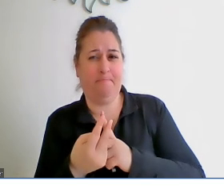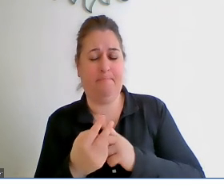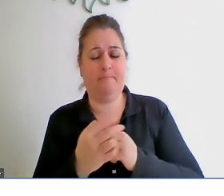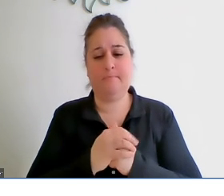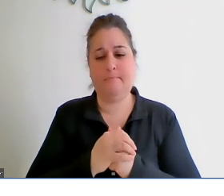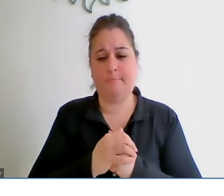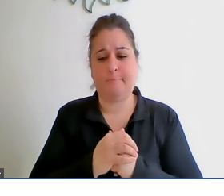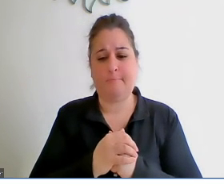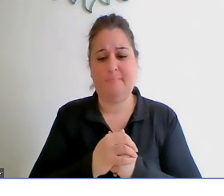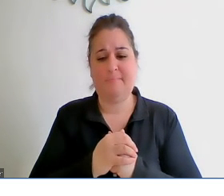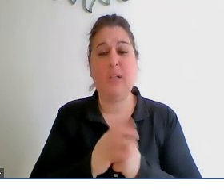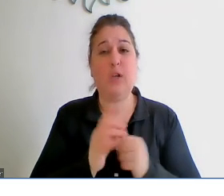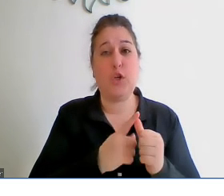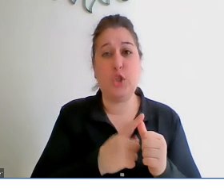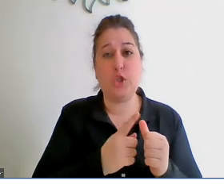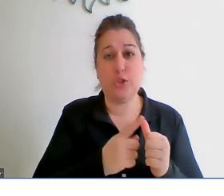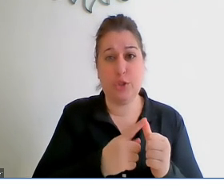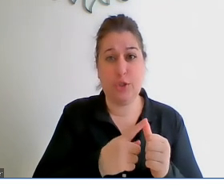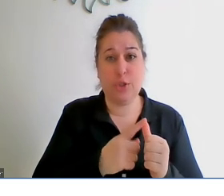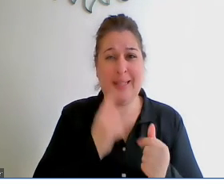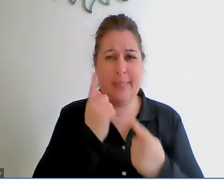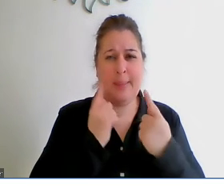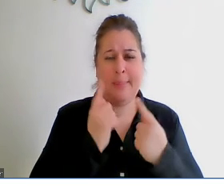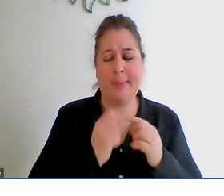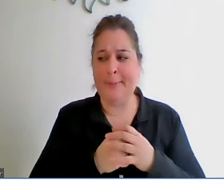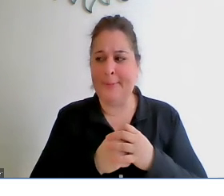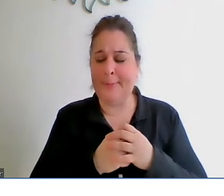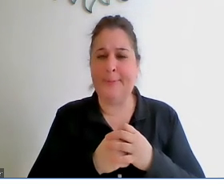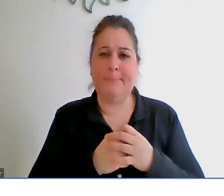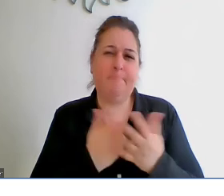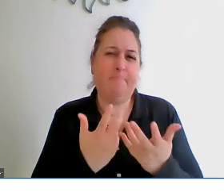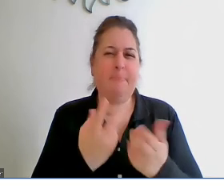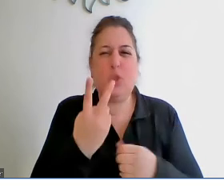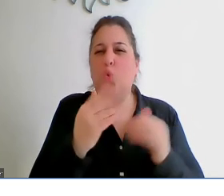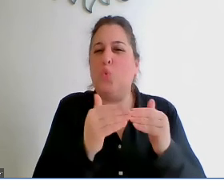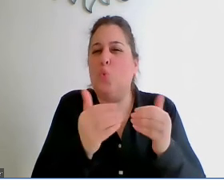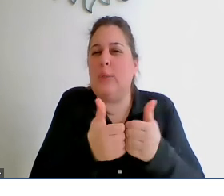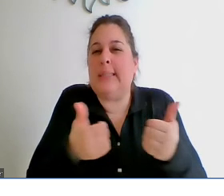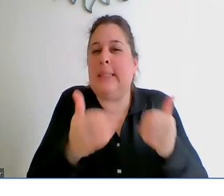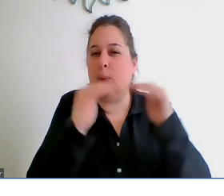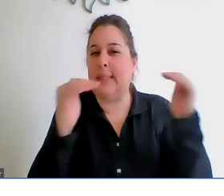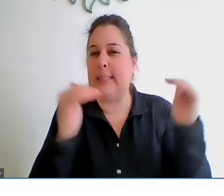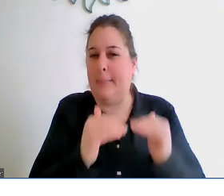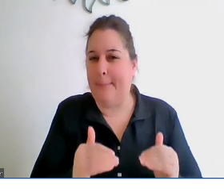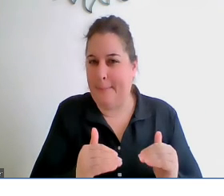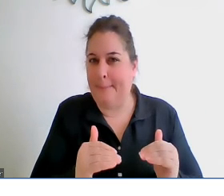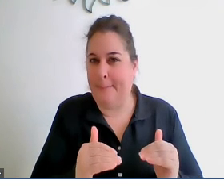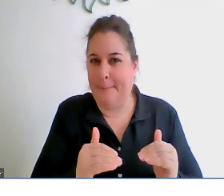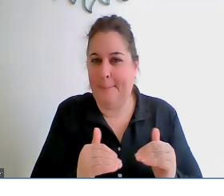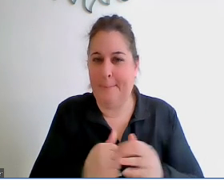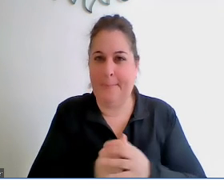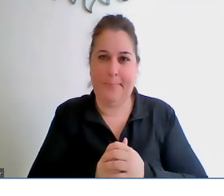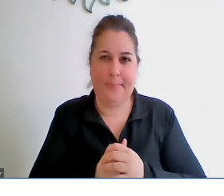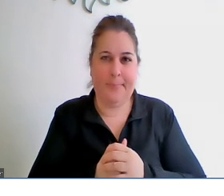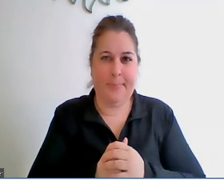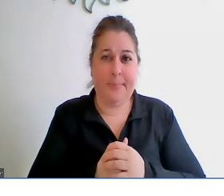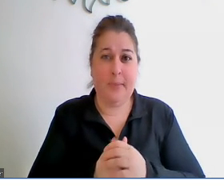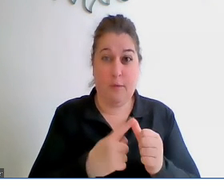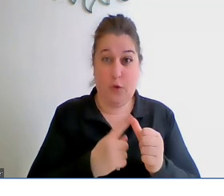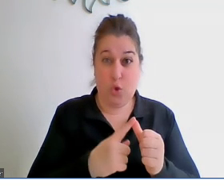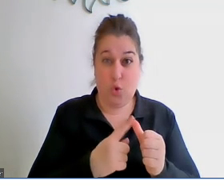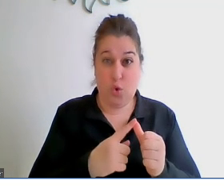I want you to look at this in 2 different ways, okay? First, not in 2 different ways, think of like in 2 different